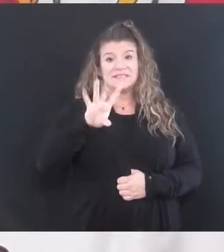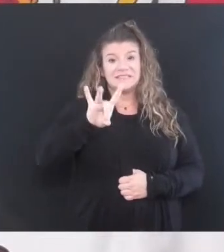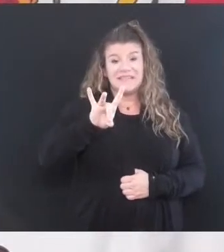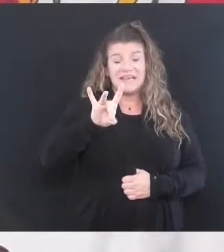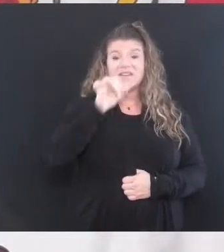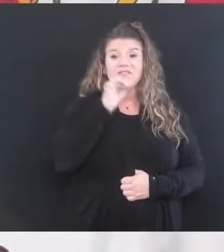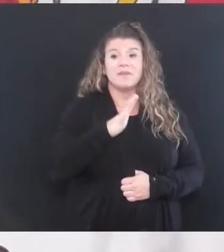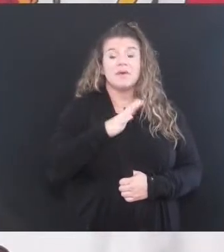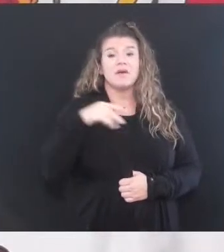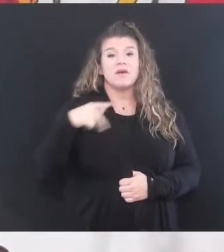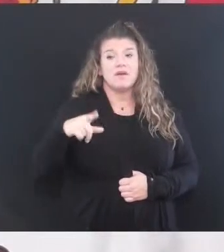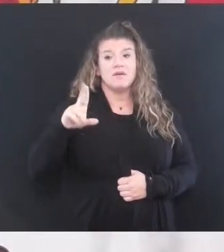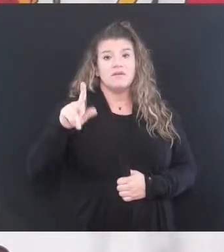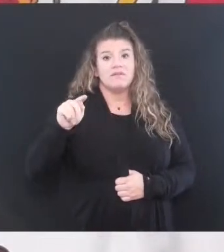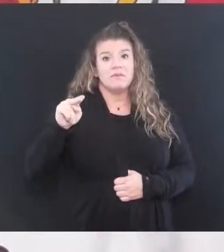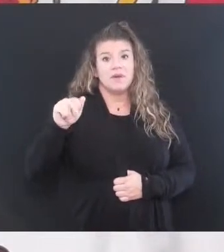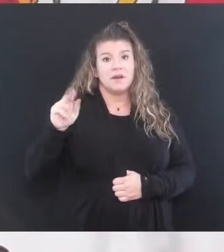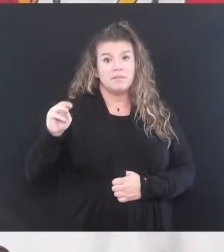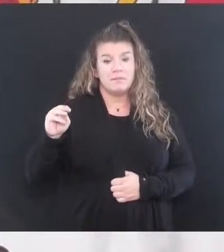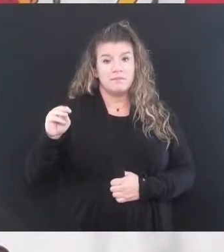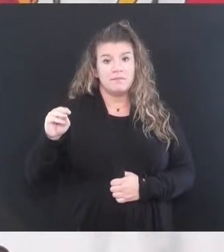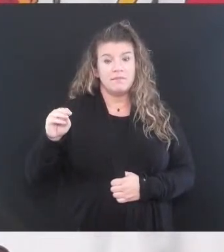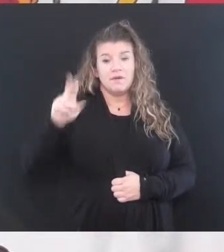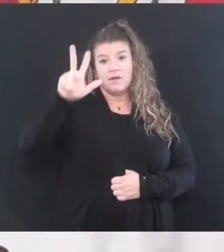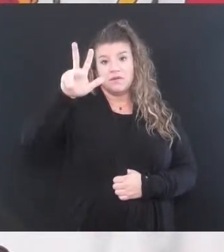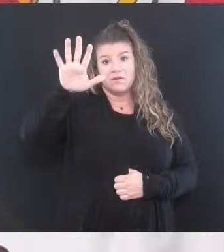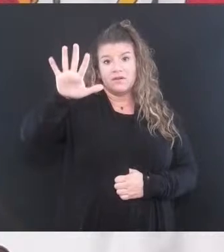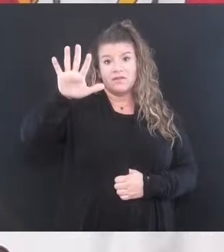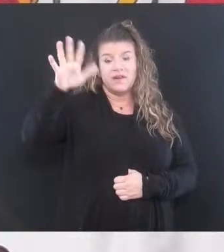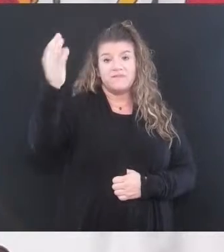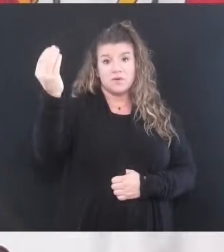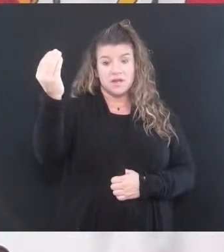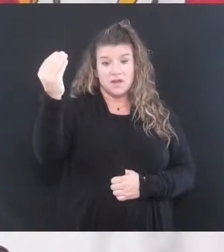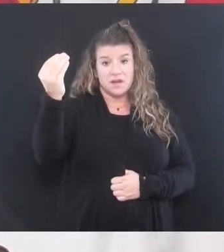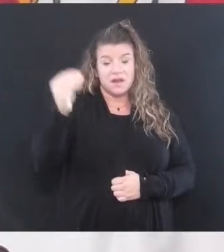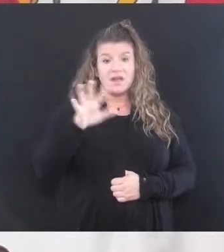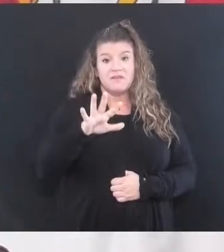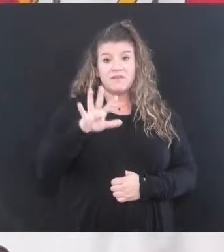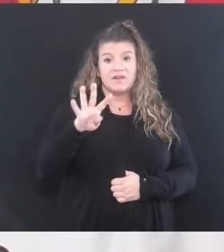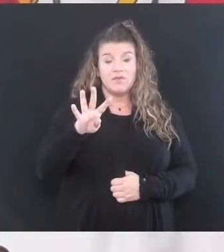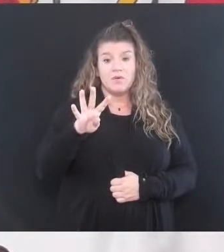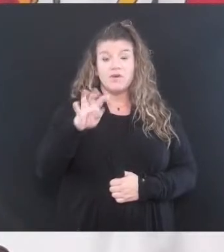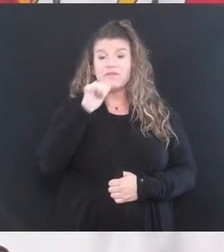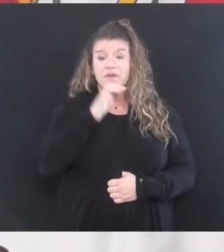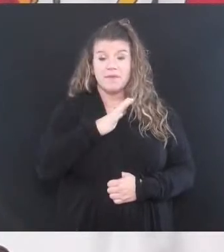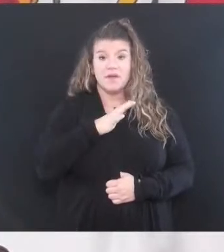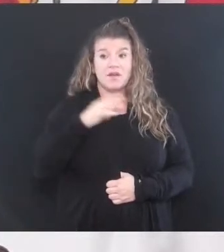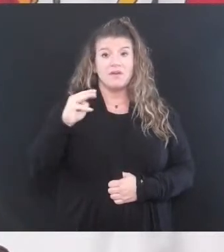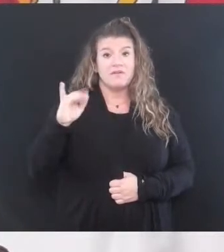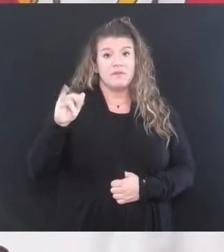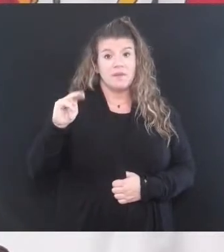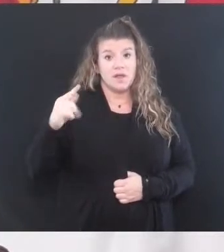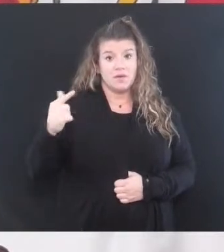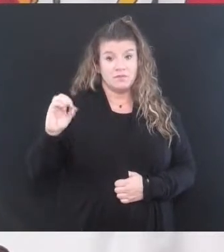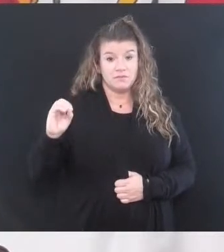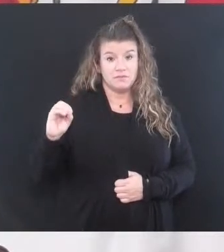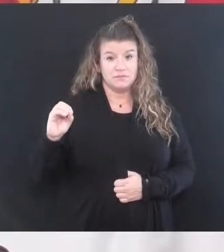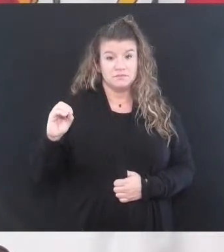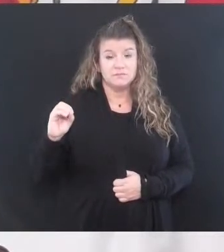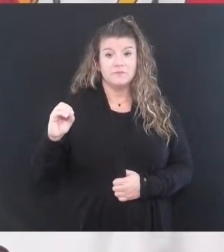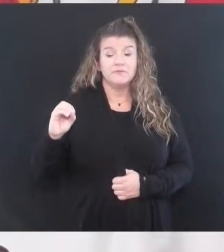68-year-old female from Putnam County. The 3,514th death of 54-year-old female from Mingo County.